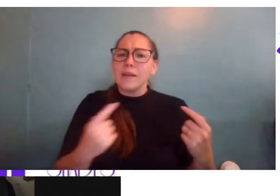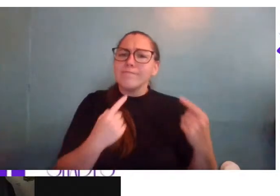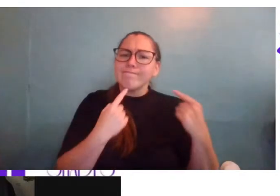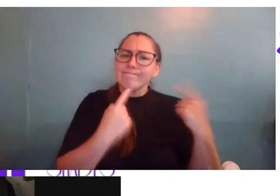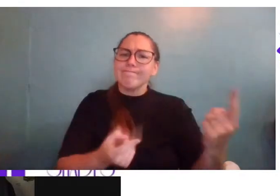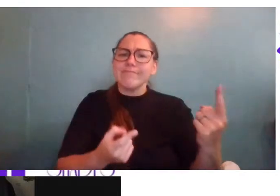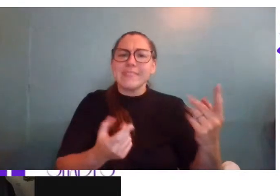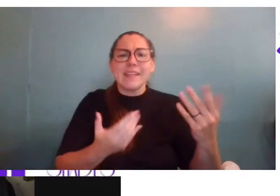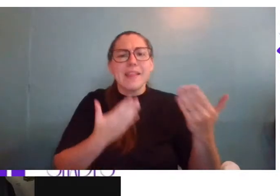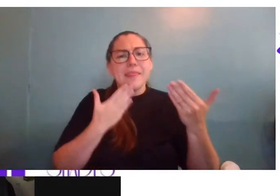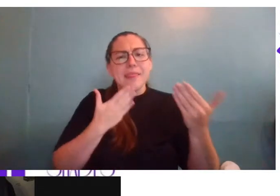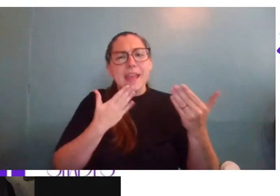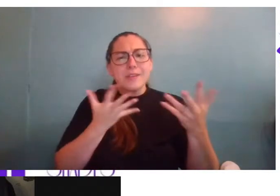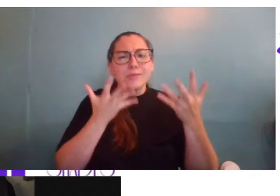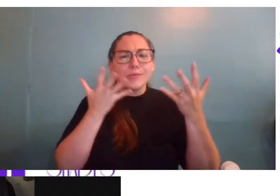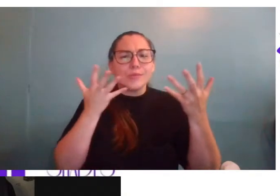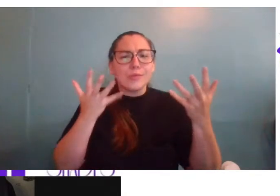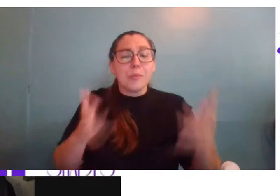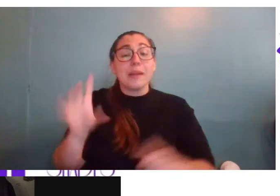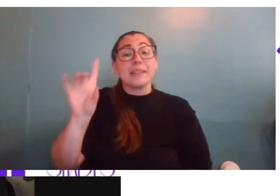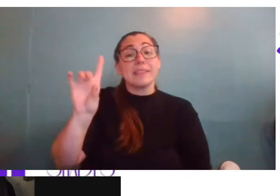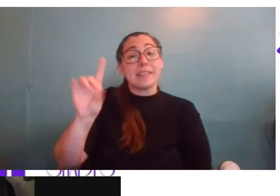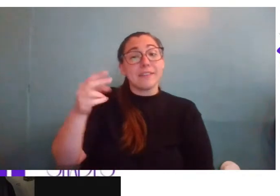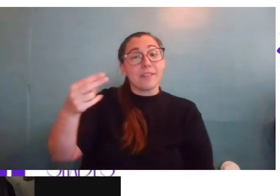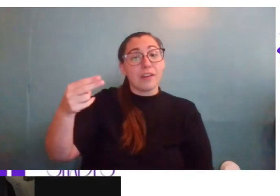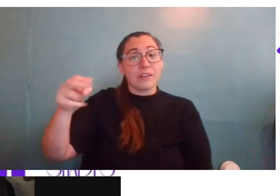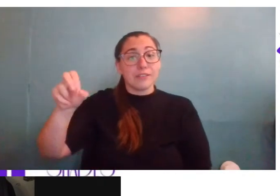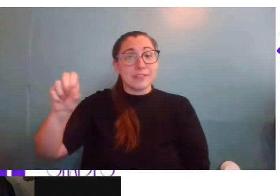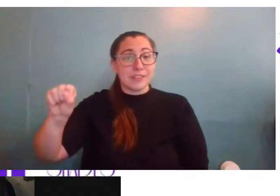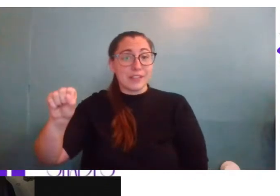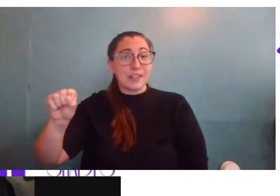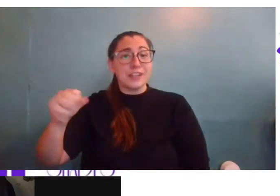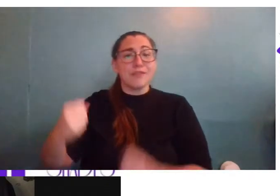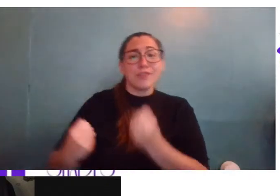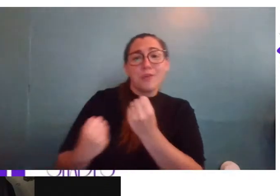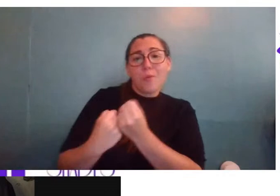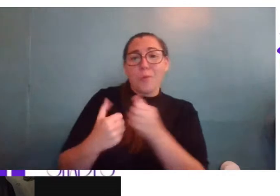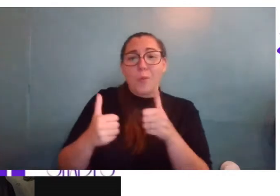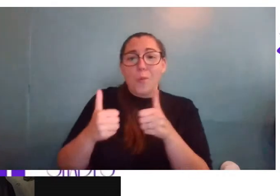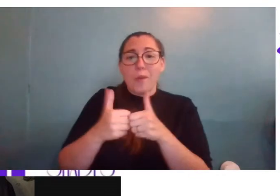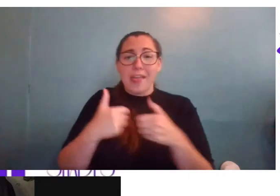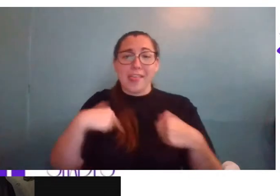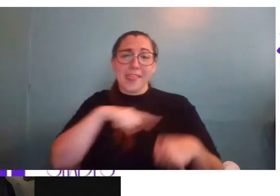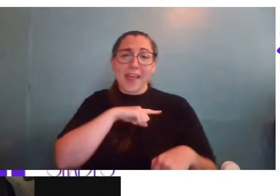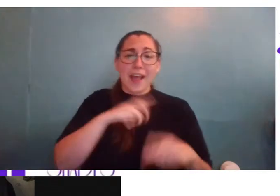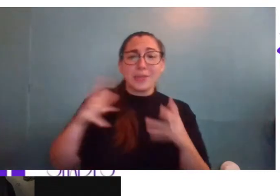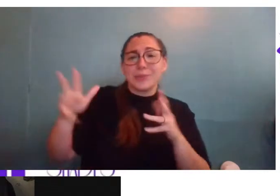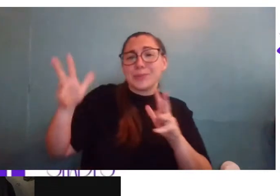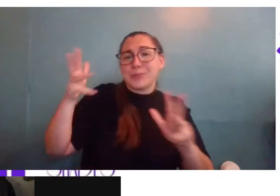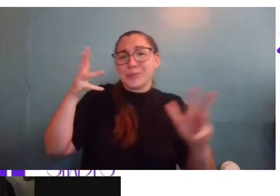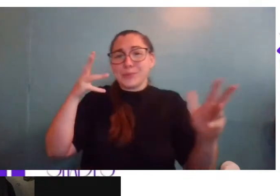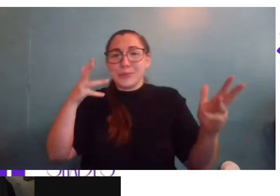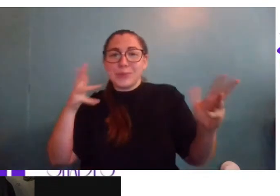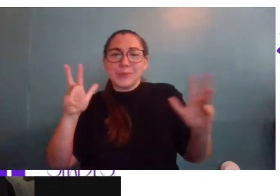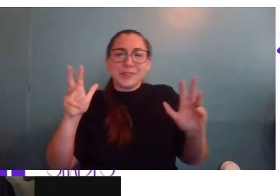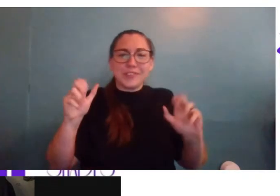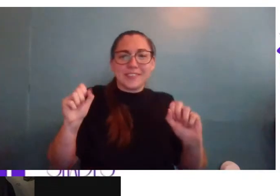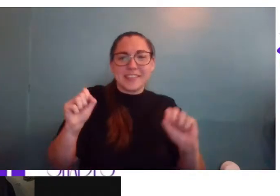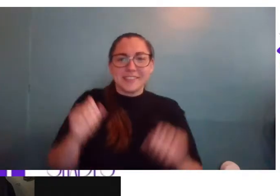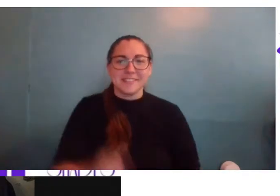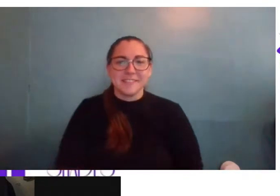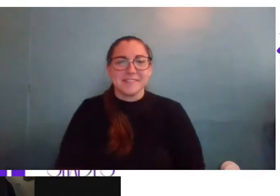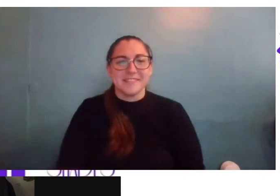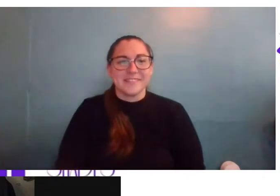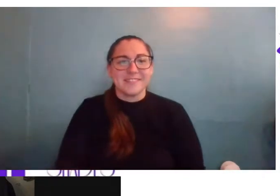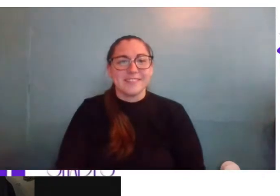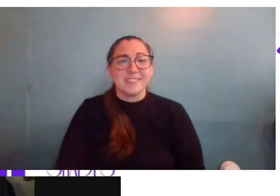so much to the Deaf and Hard of Hearing for rolling with us. Whoop, whoop. Yeah. For the